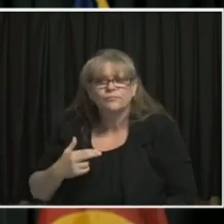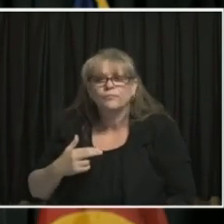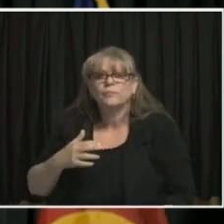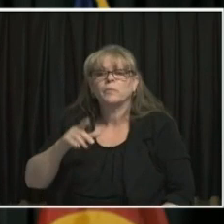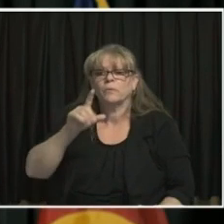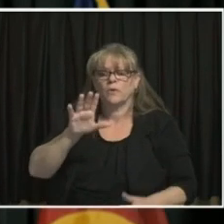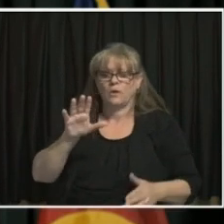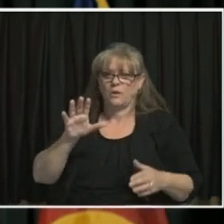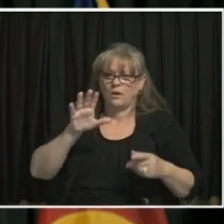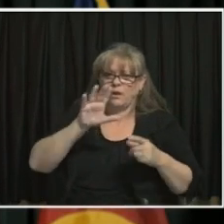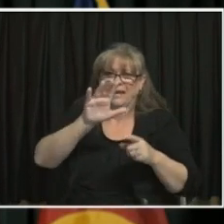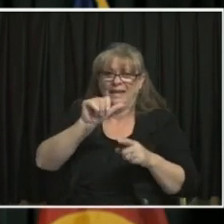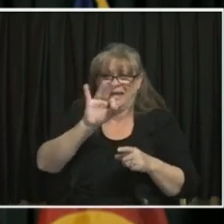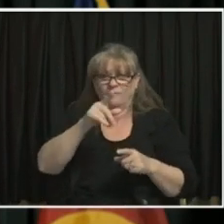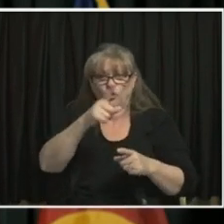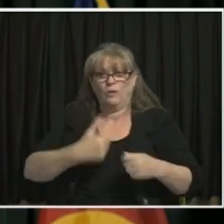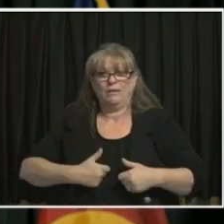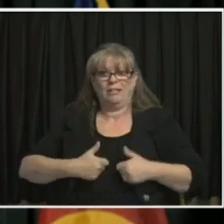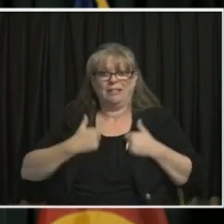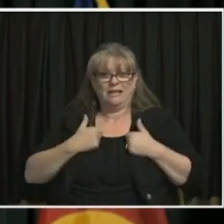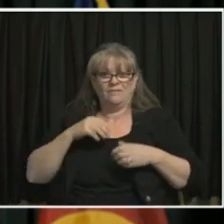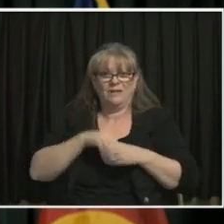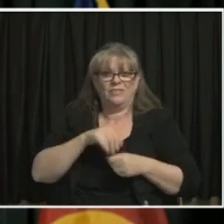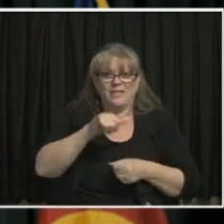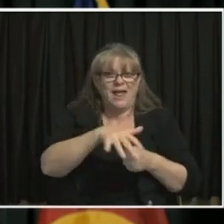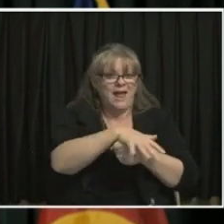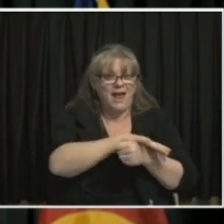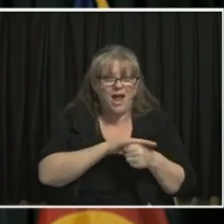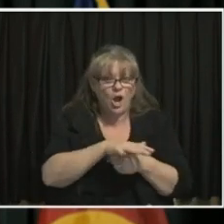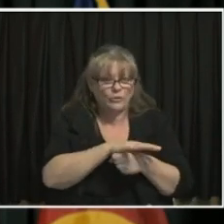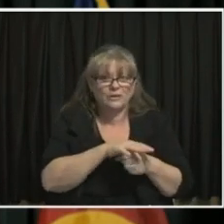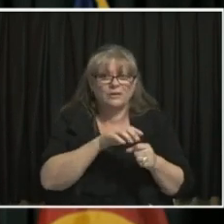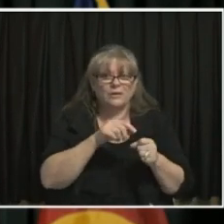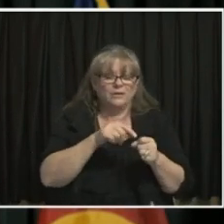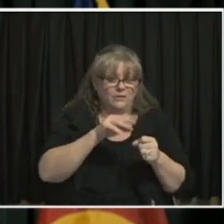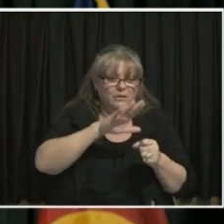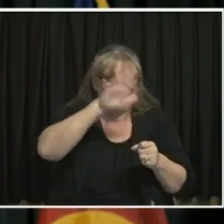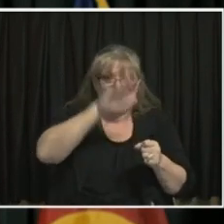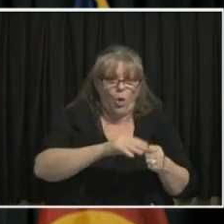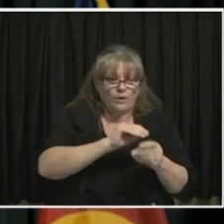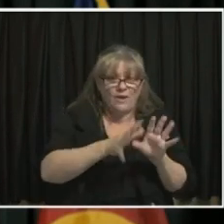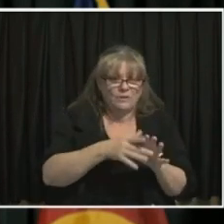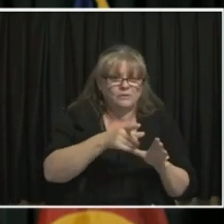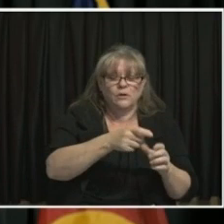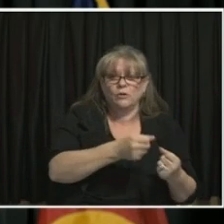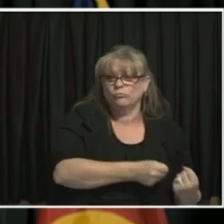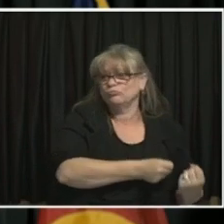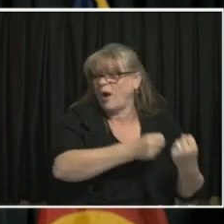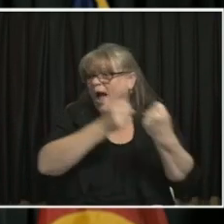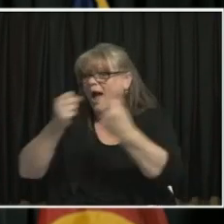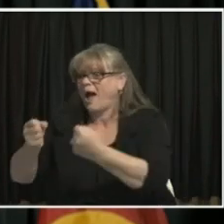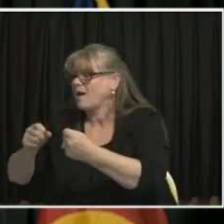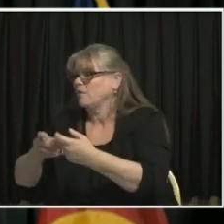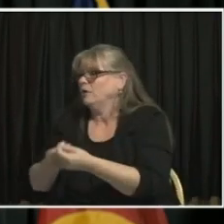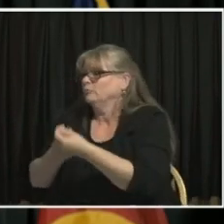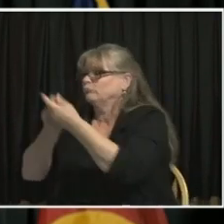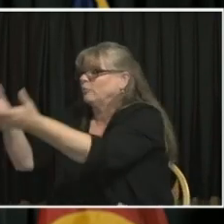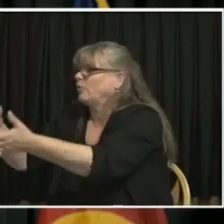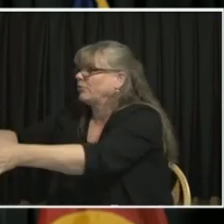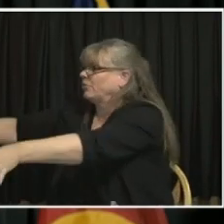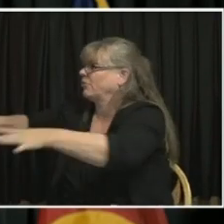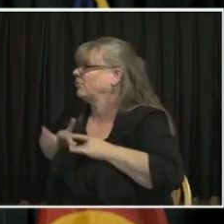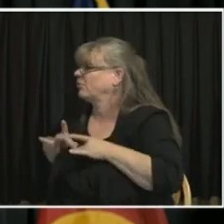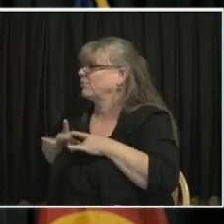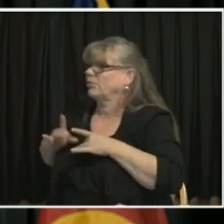community after your community has worked so hard through Safe at Home and now Safer at Home to contain the virus. So those will all